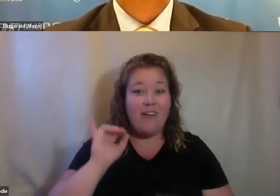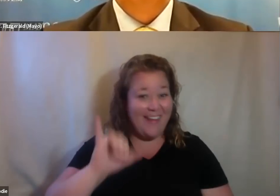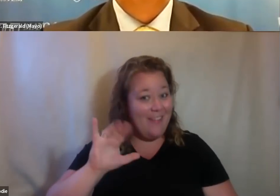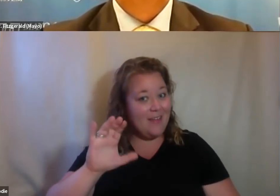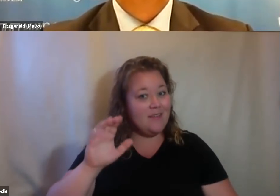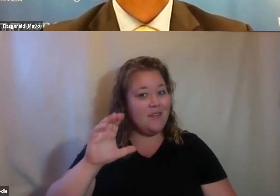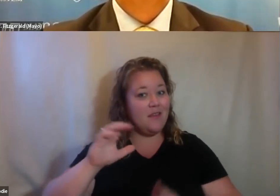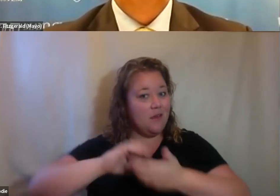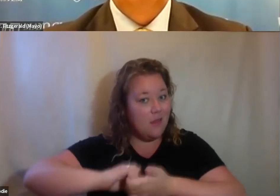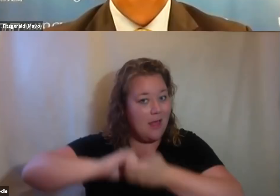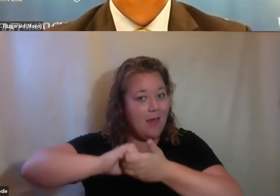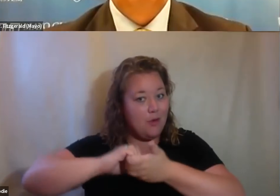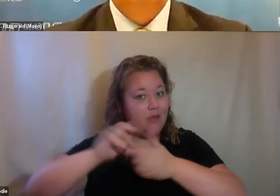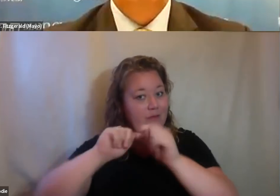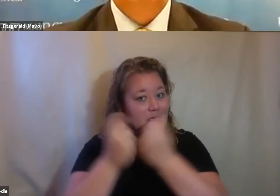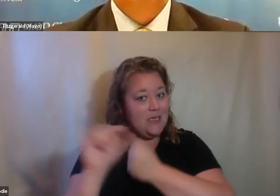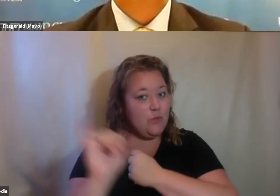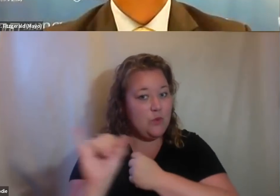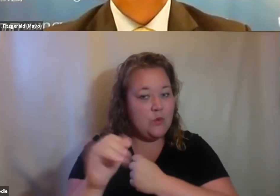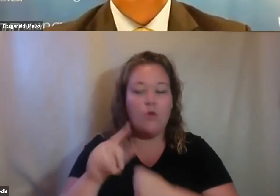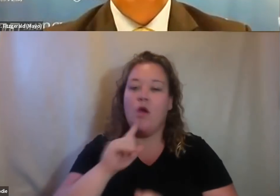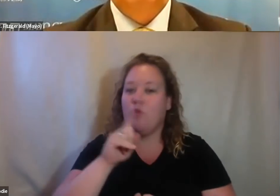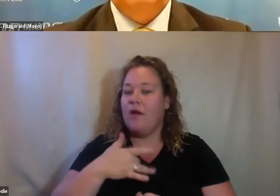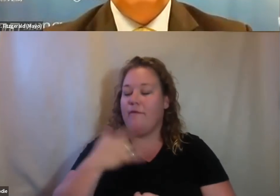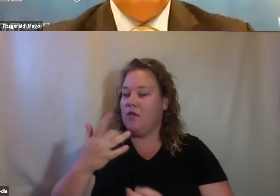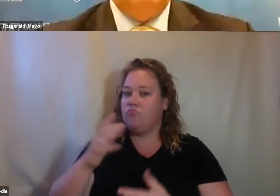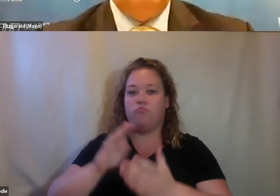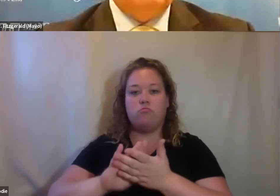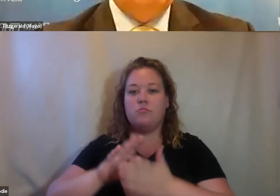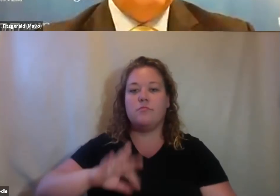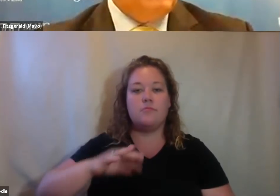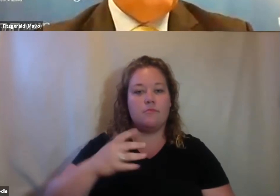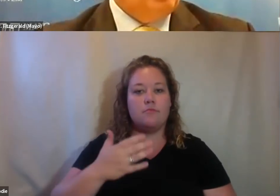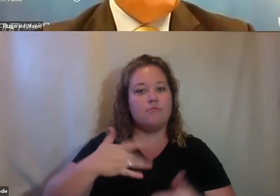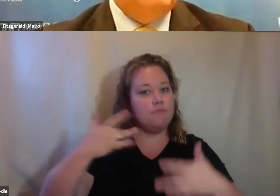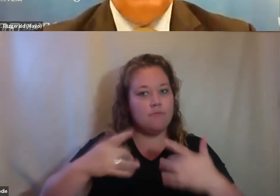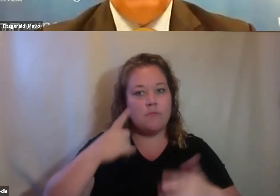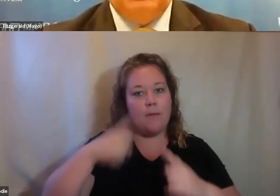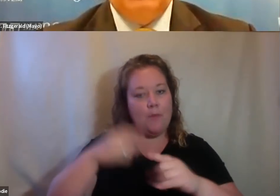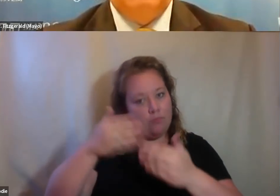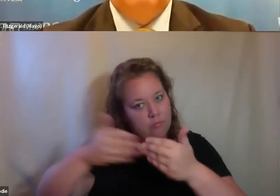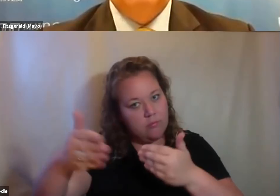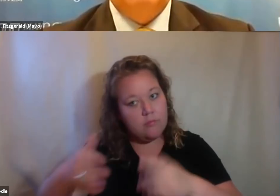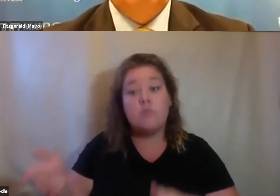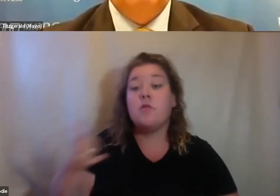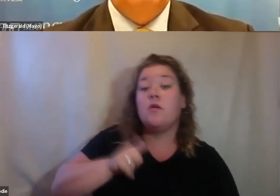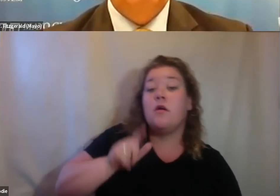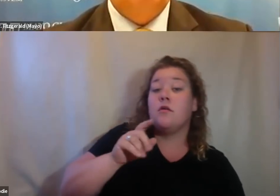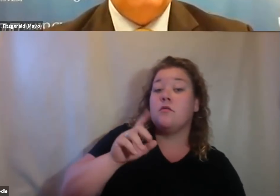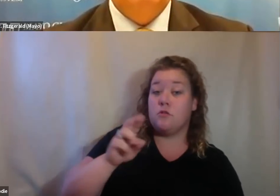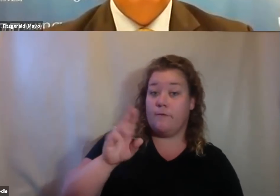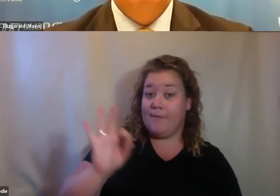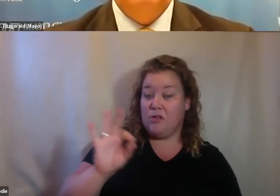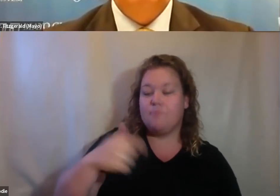in this approach to moving forward. I would echo what Dr. Kowalski said. I think this really